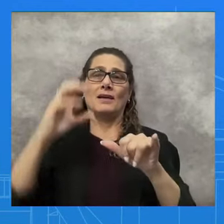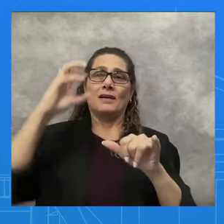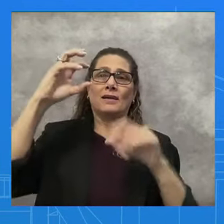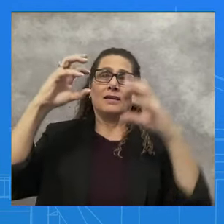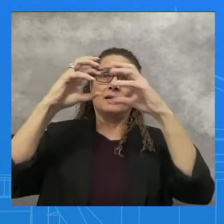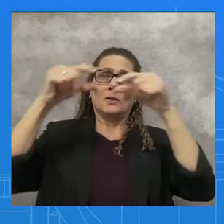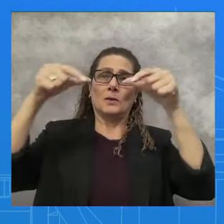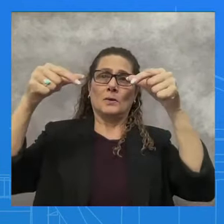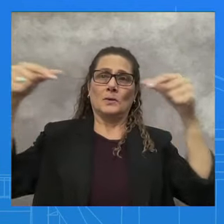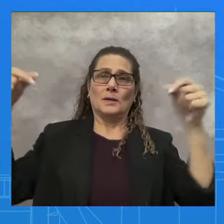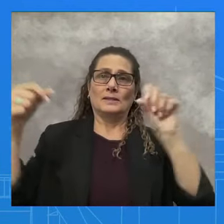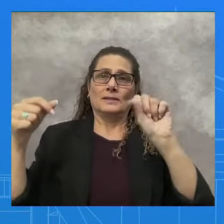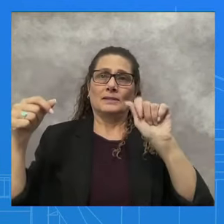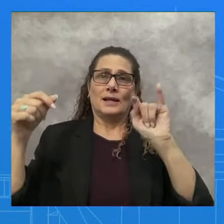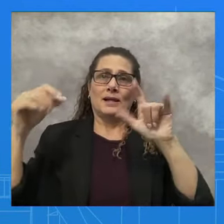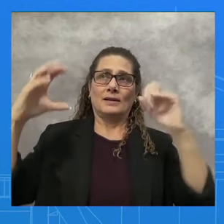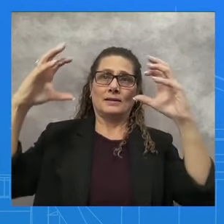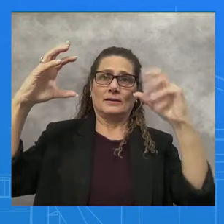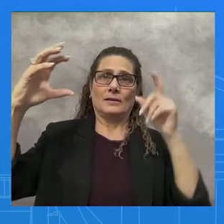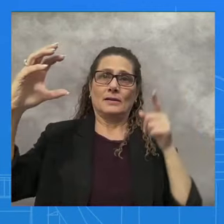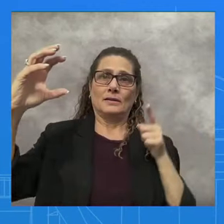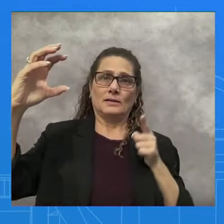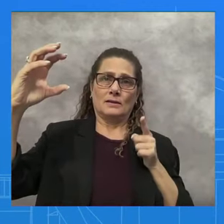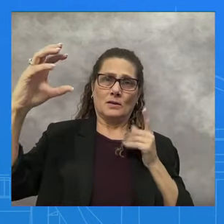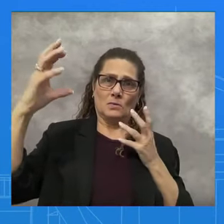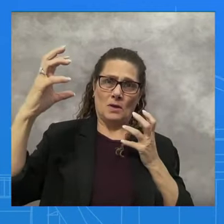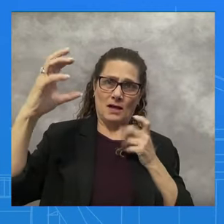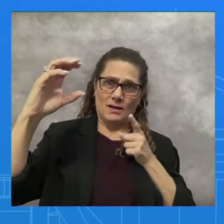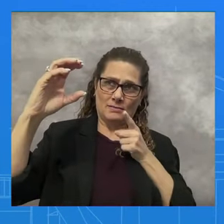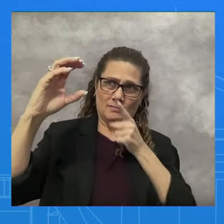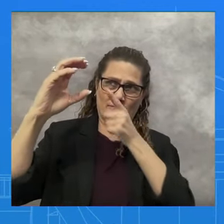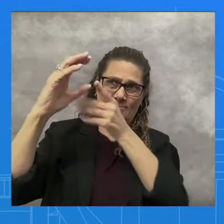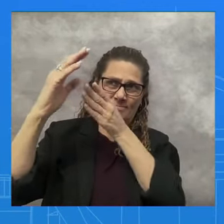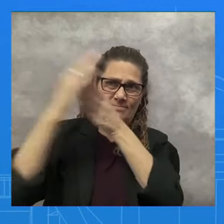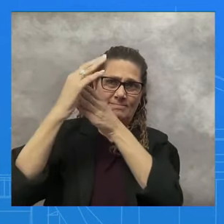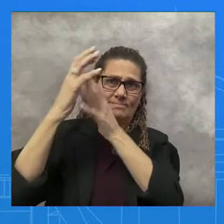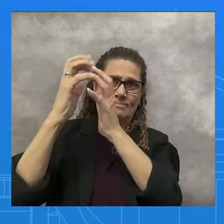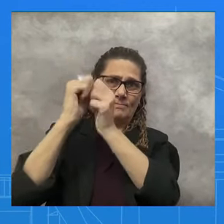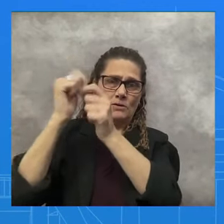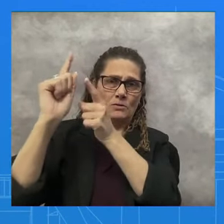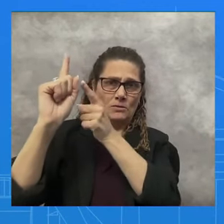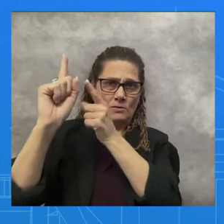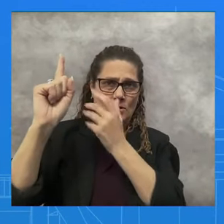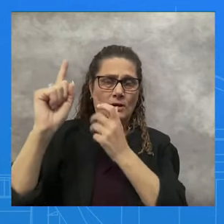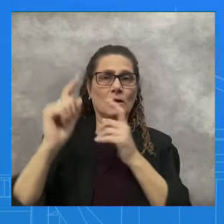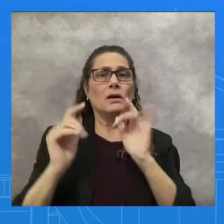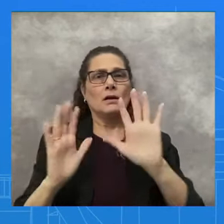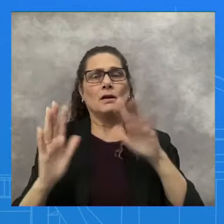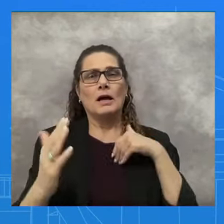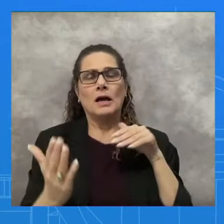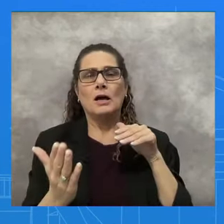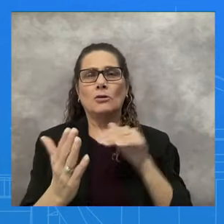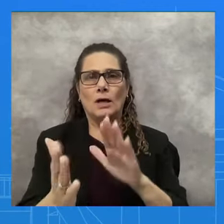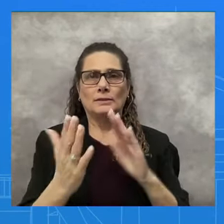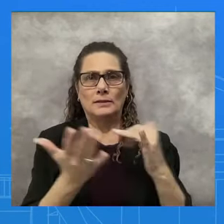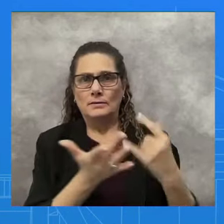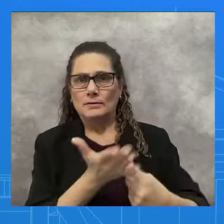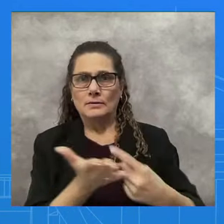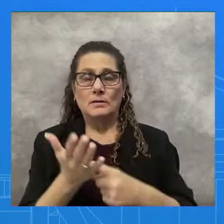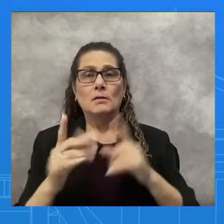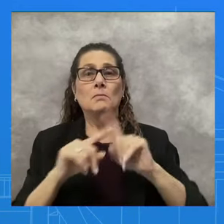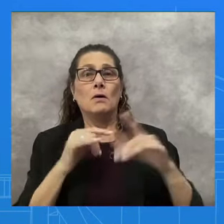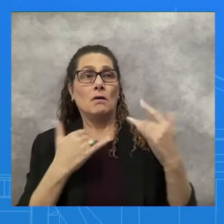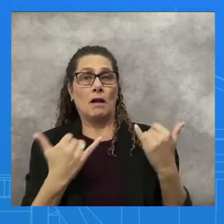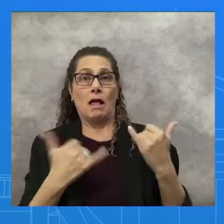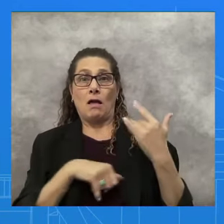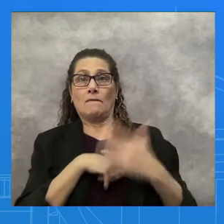clear about a couple of things right off the bat. First, this is not an active capability that's been deployed. And though